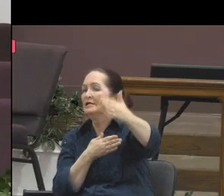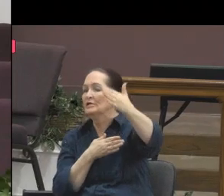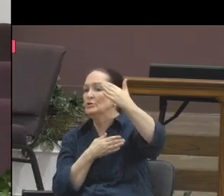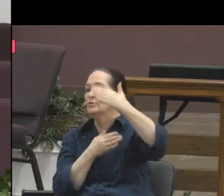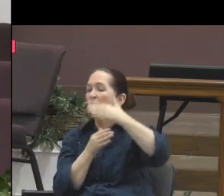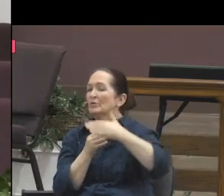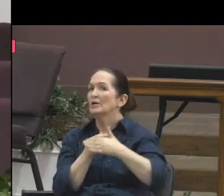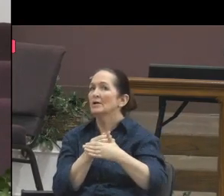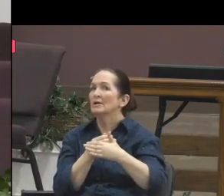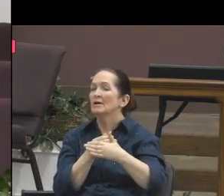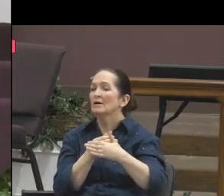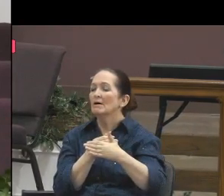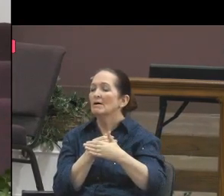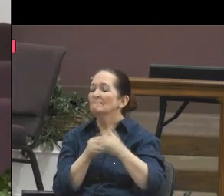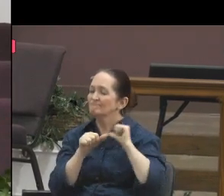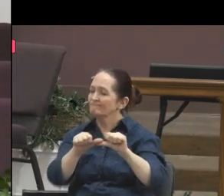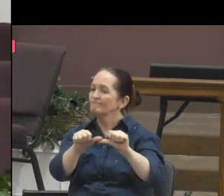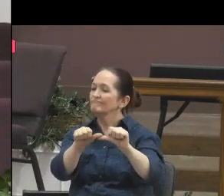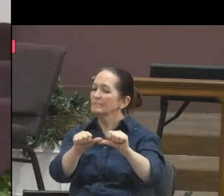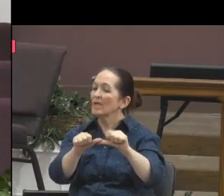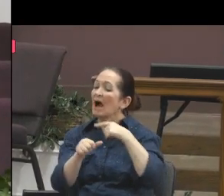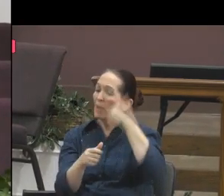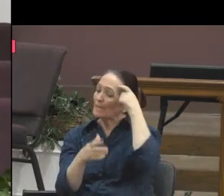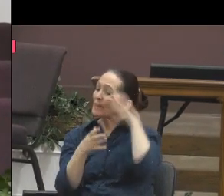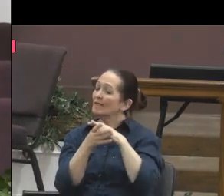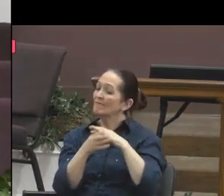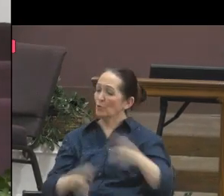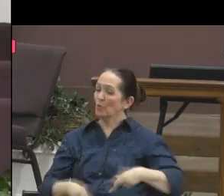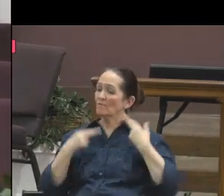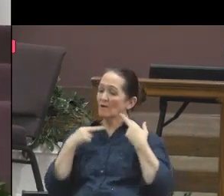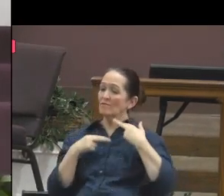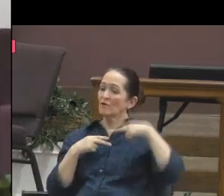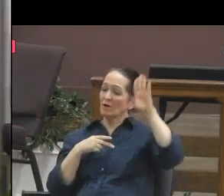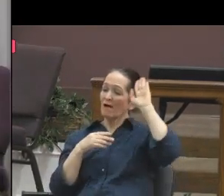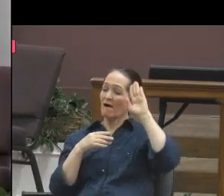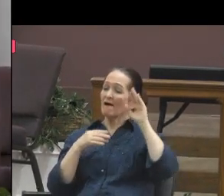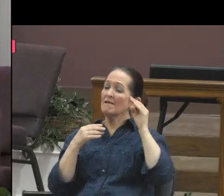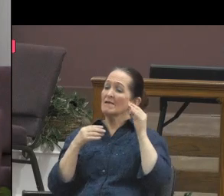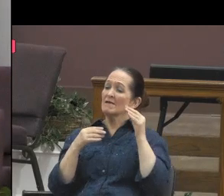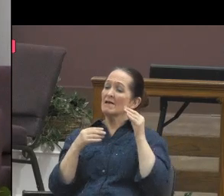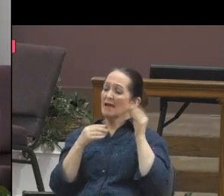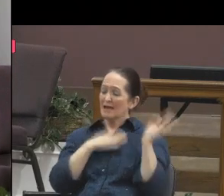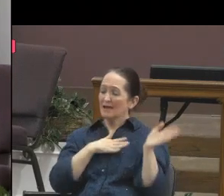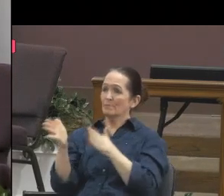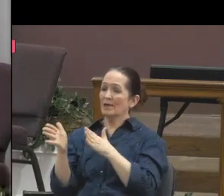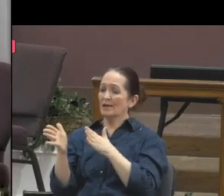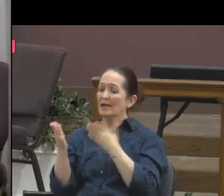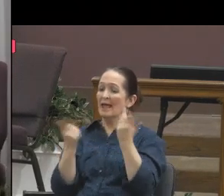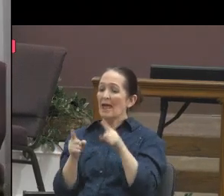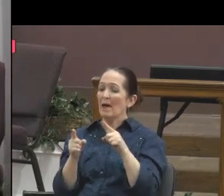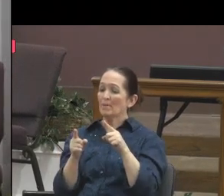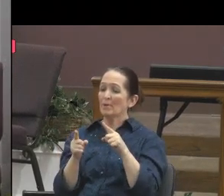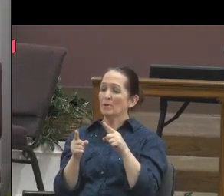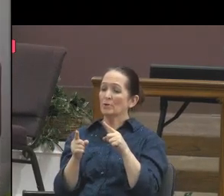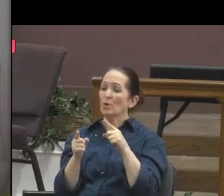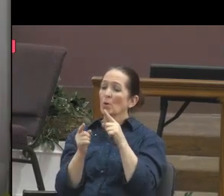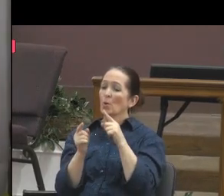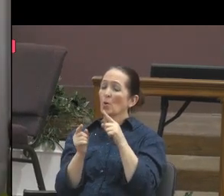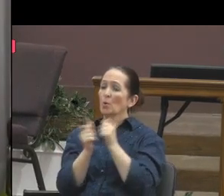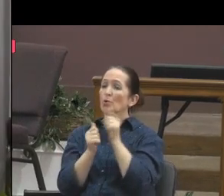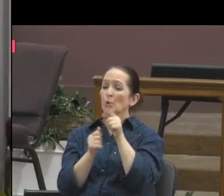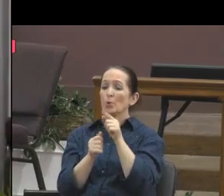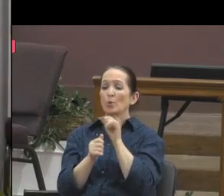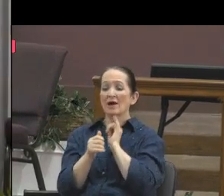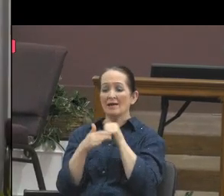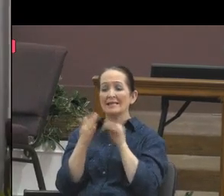revival that God has coming, that will happen through you and I in this community, but through the church across this globe,